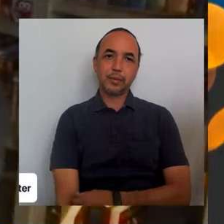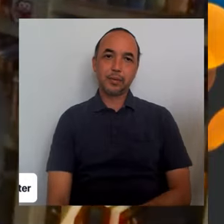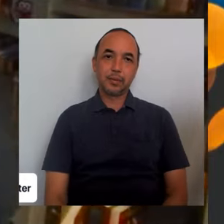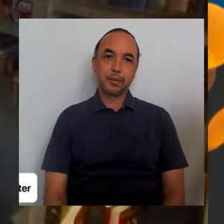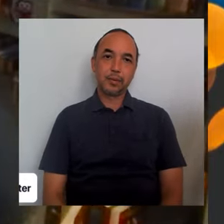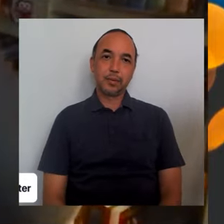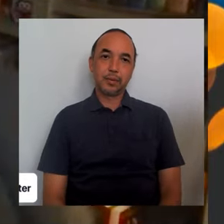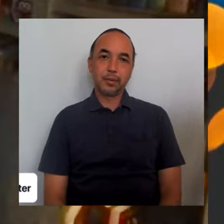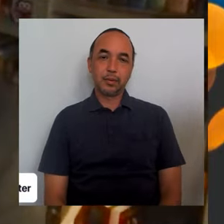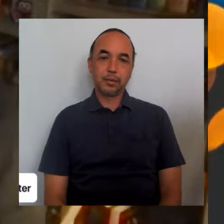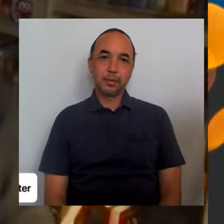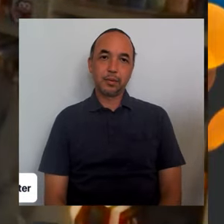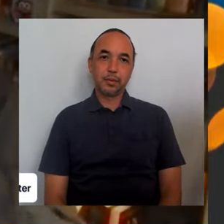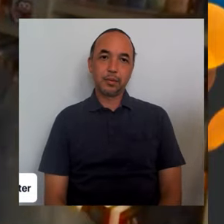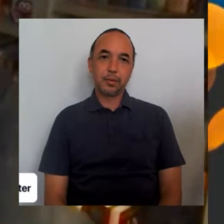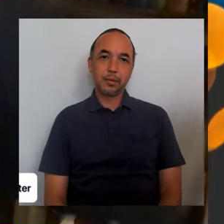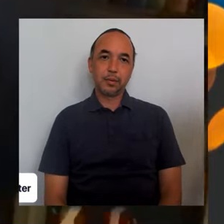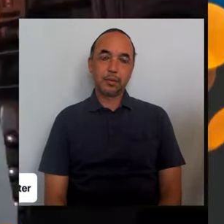here,